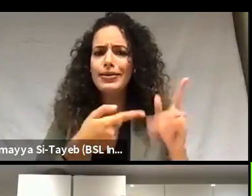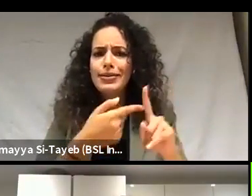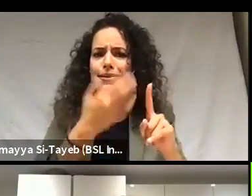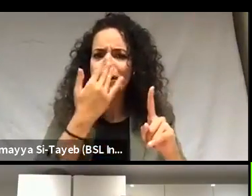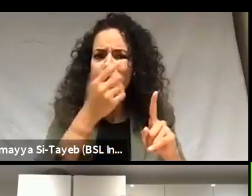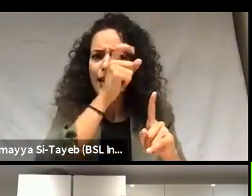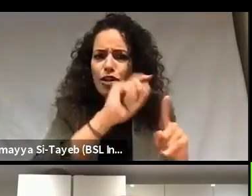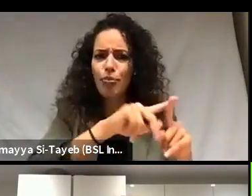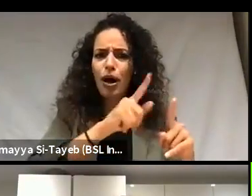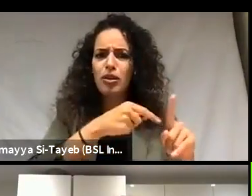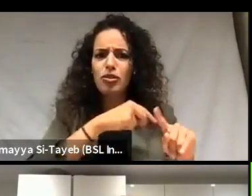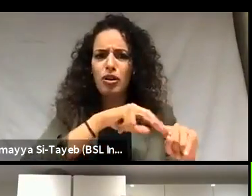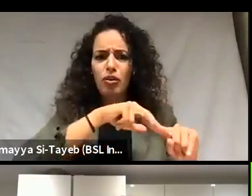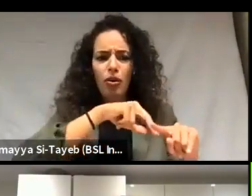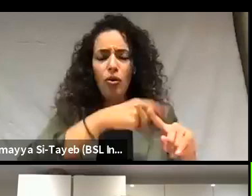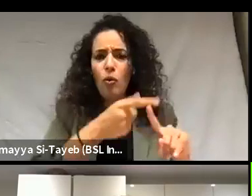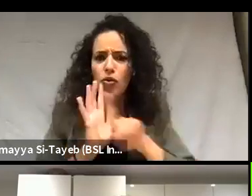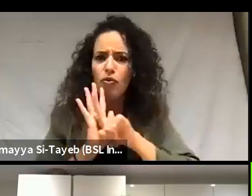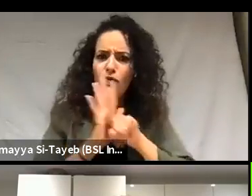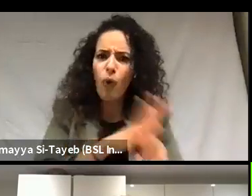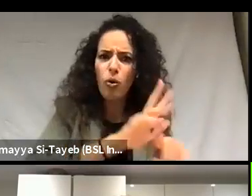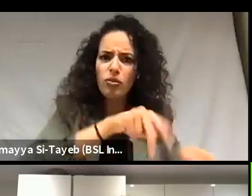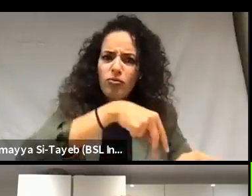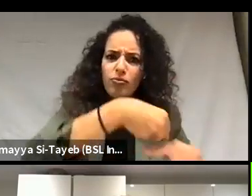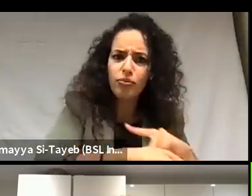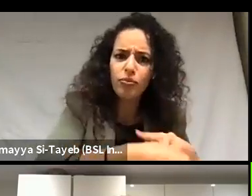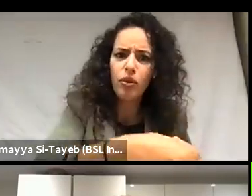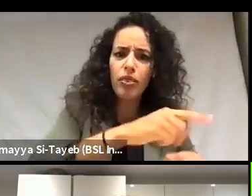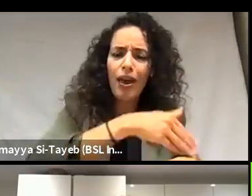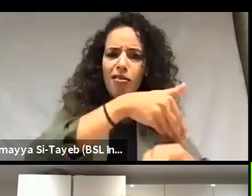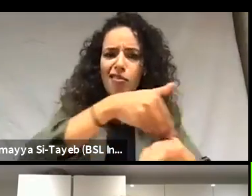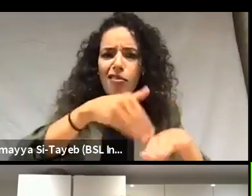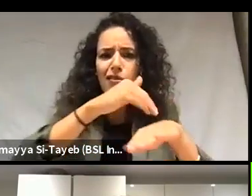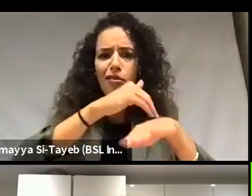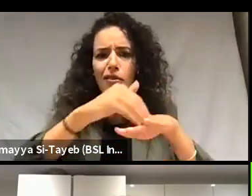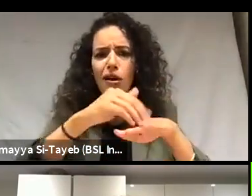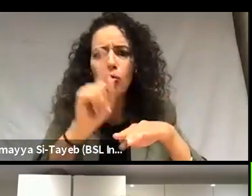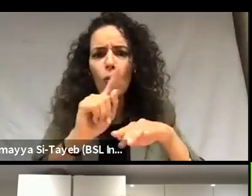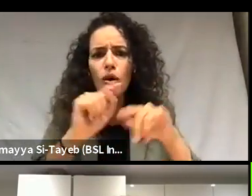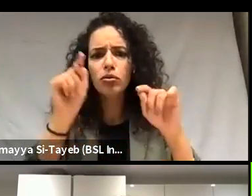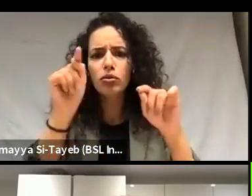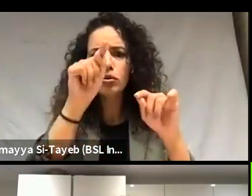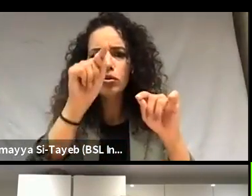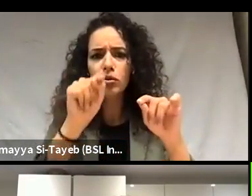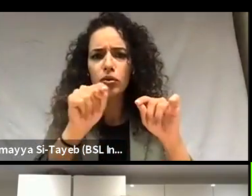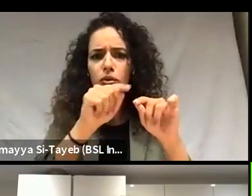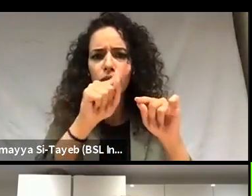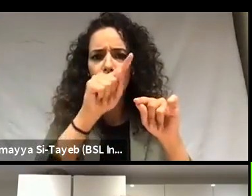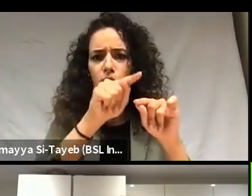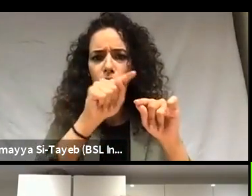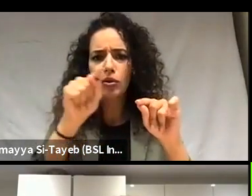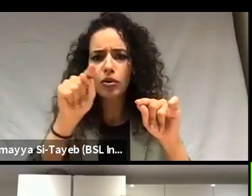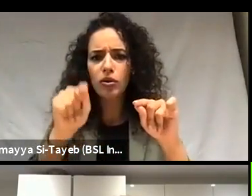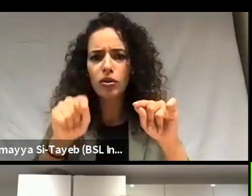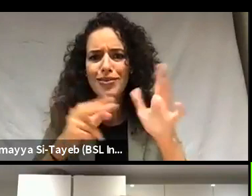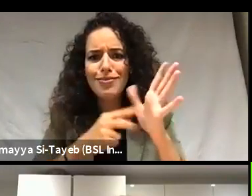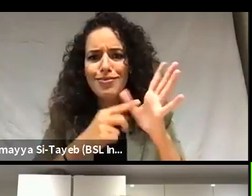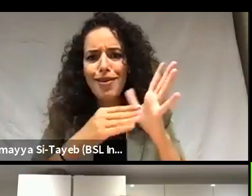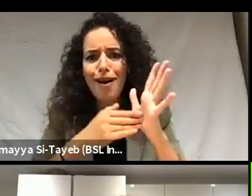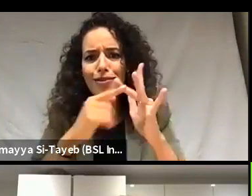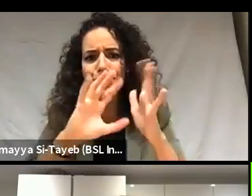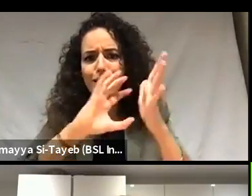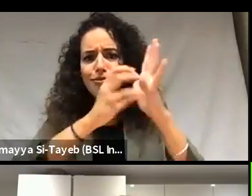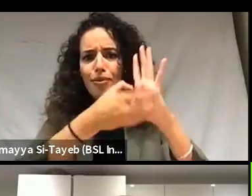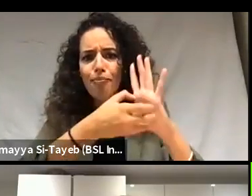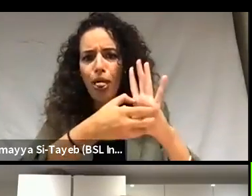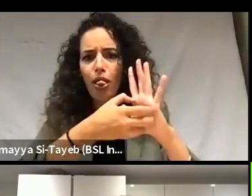in his stomach with a razor blade by what were then National Front activists. And I was really very